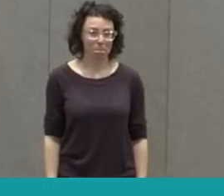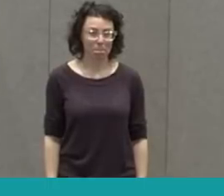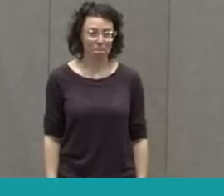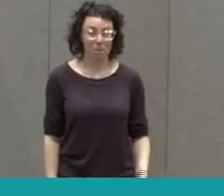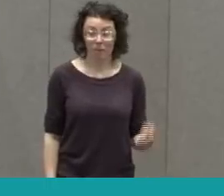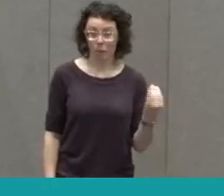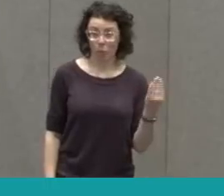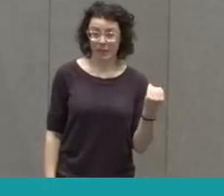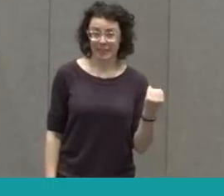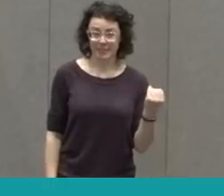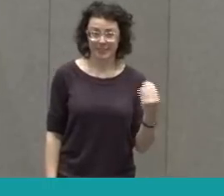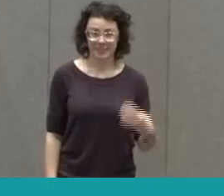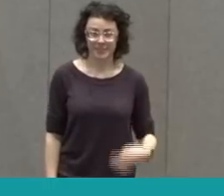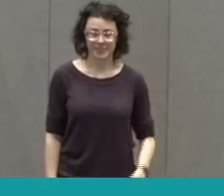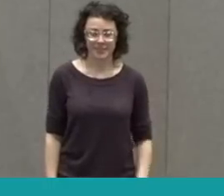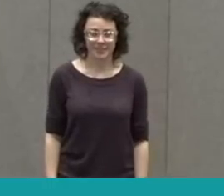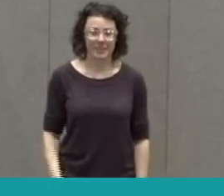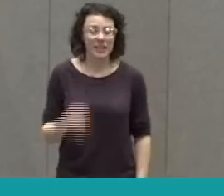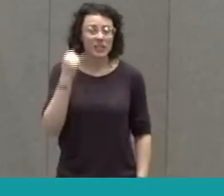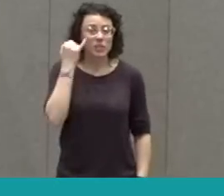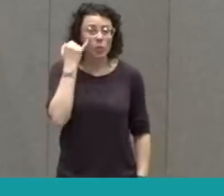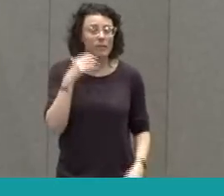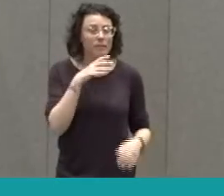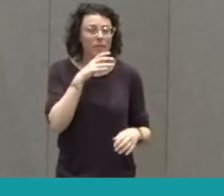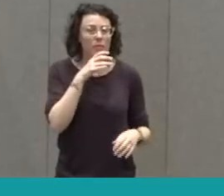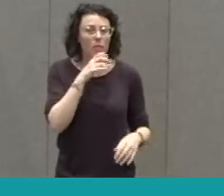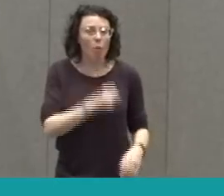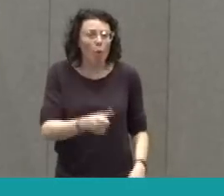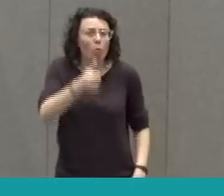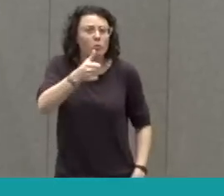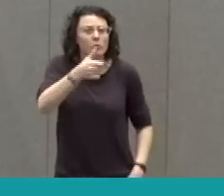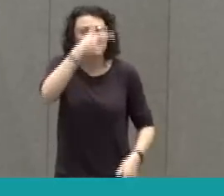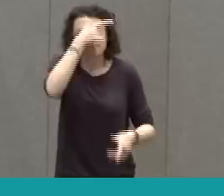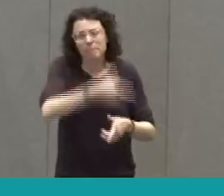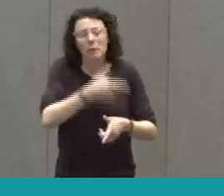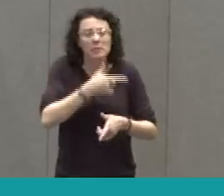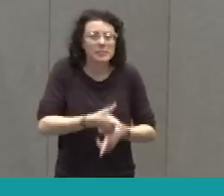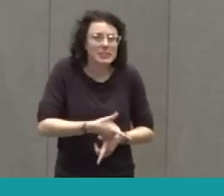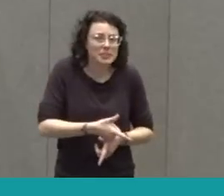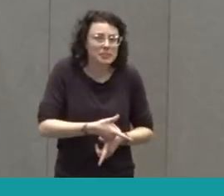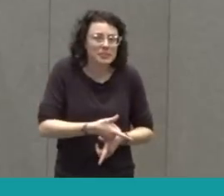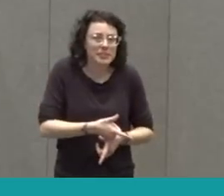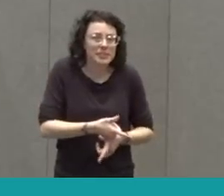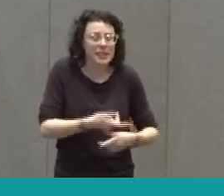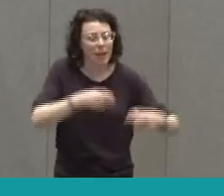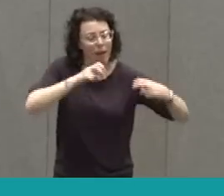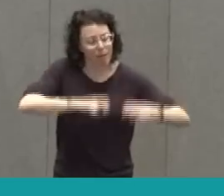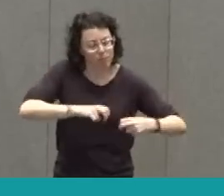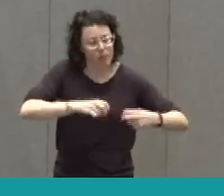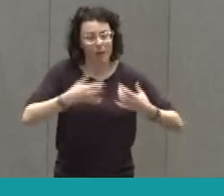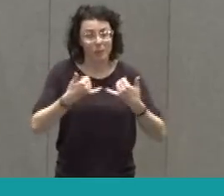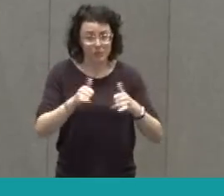14. So if you have an older sibling that can play with you, 24,